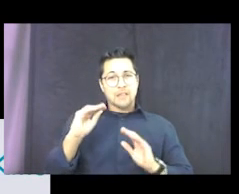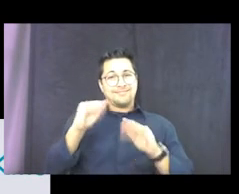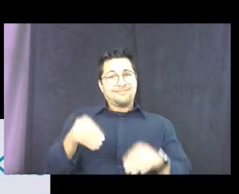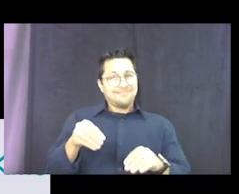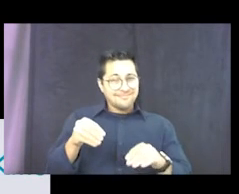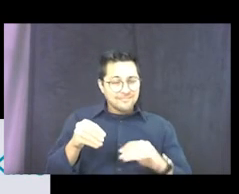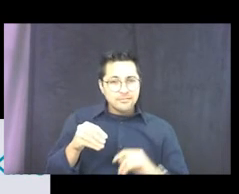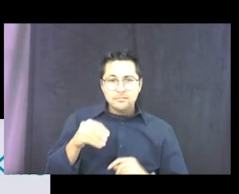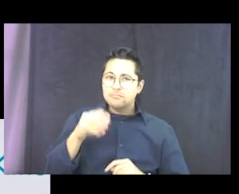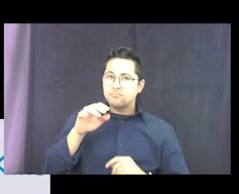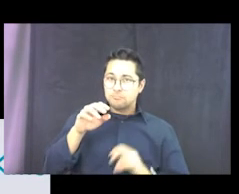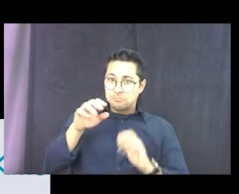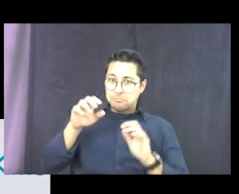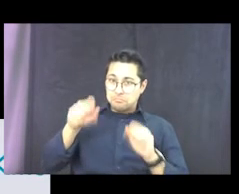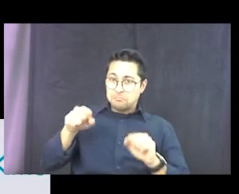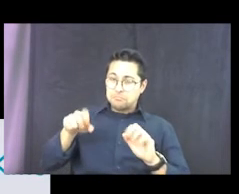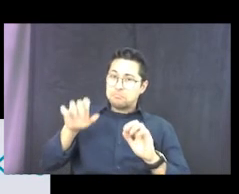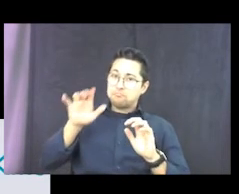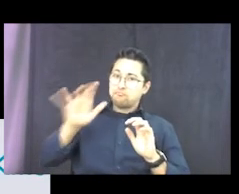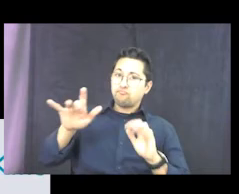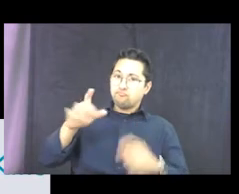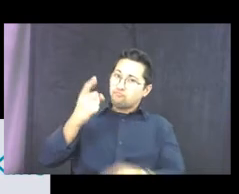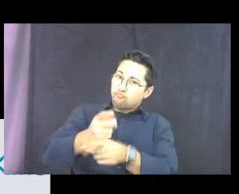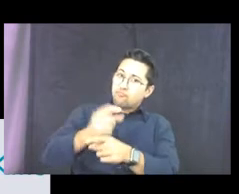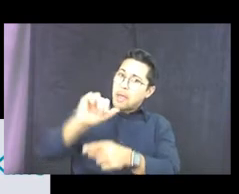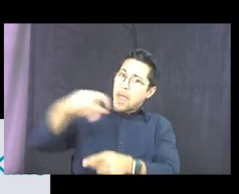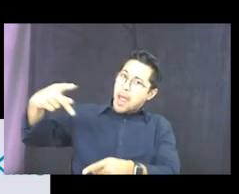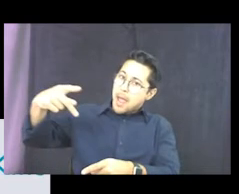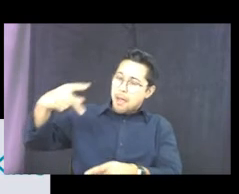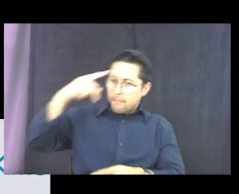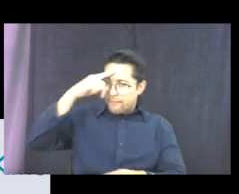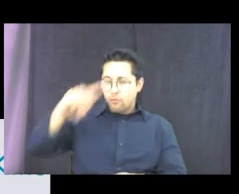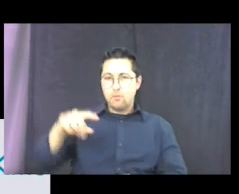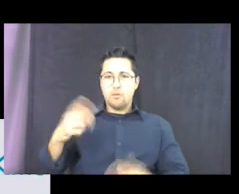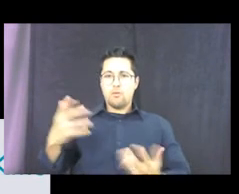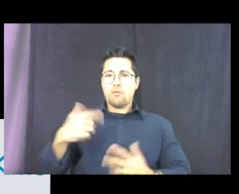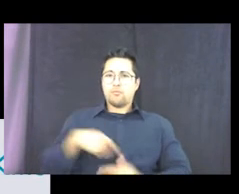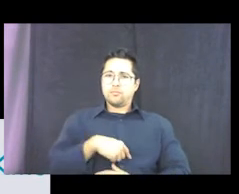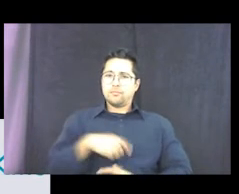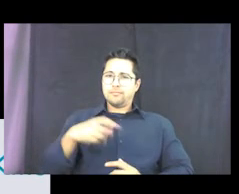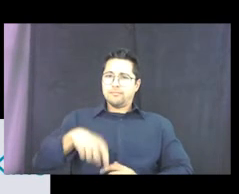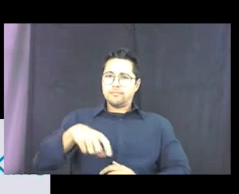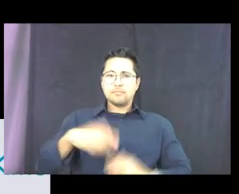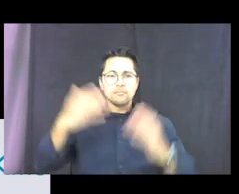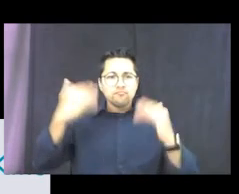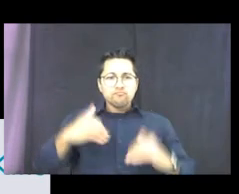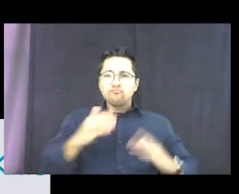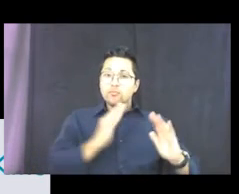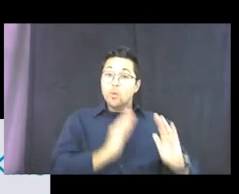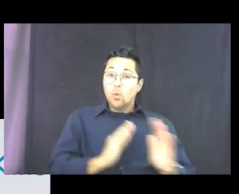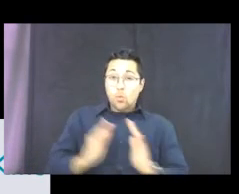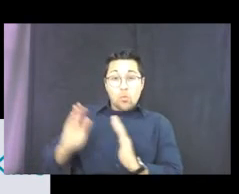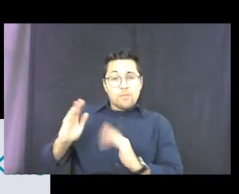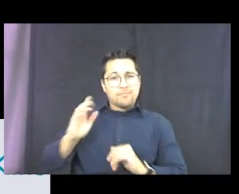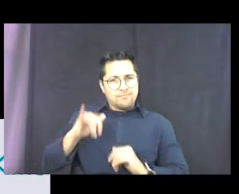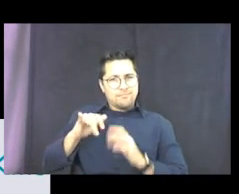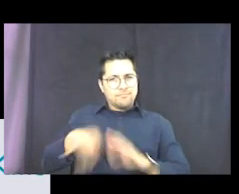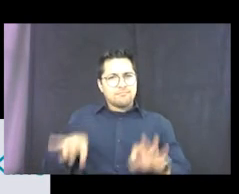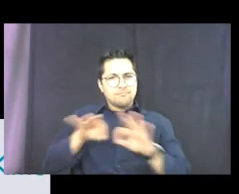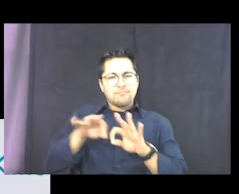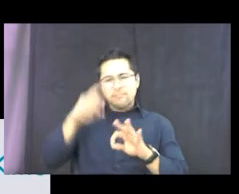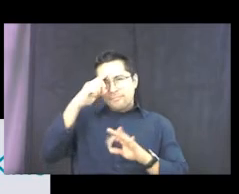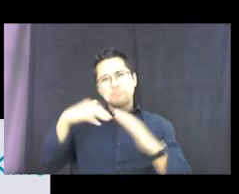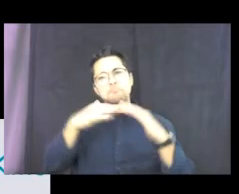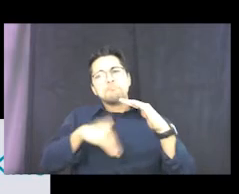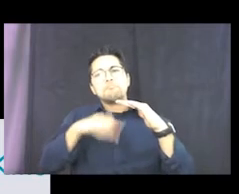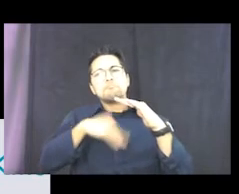able to select the correct app for the right task that we need to do. And organization is needed to have a basic